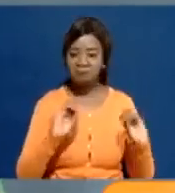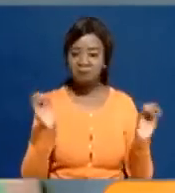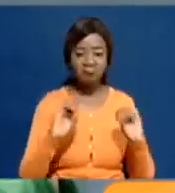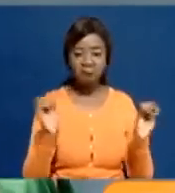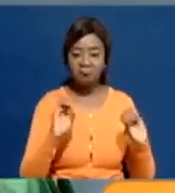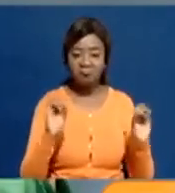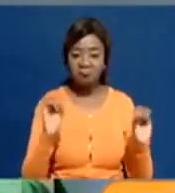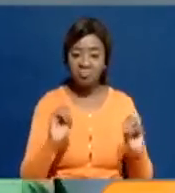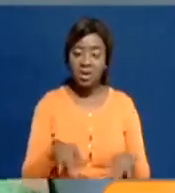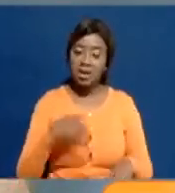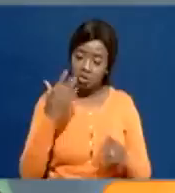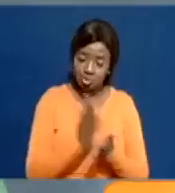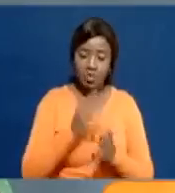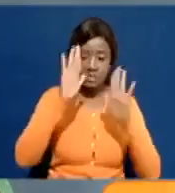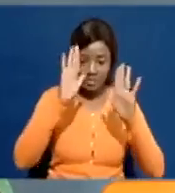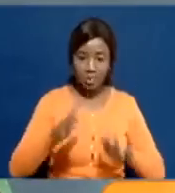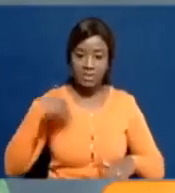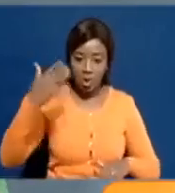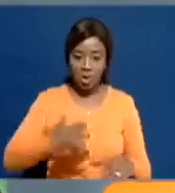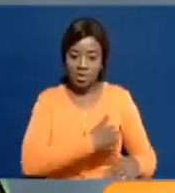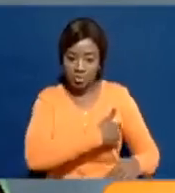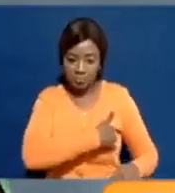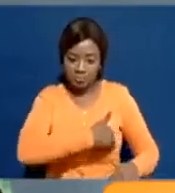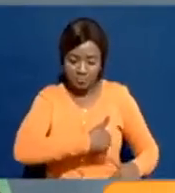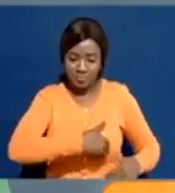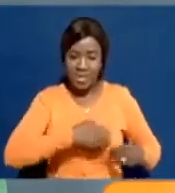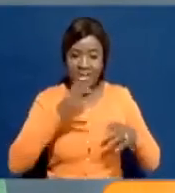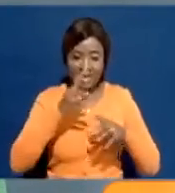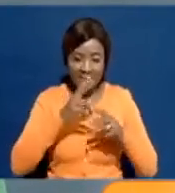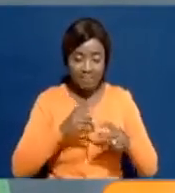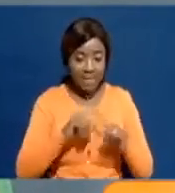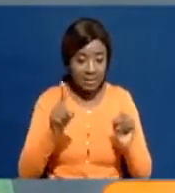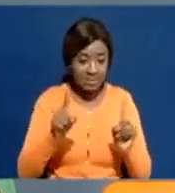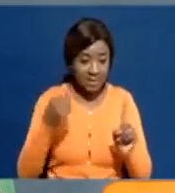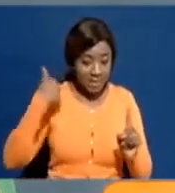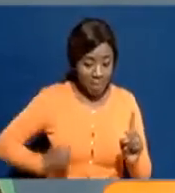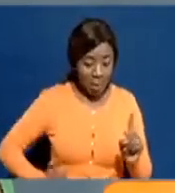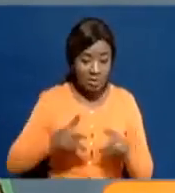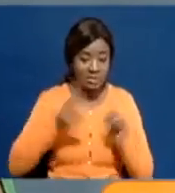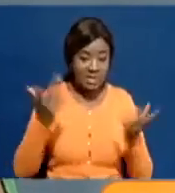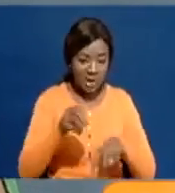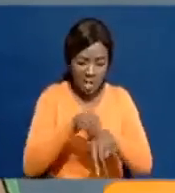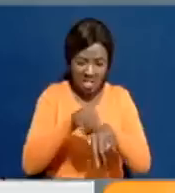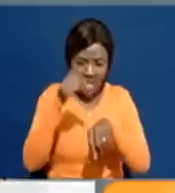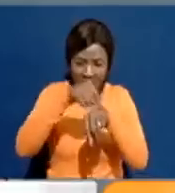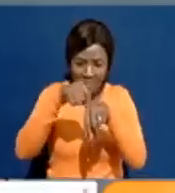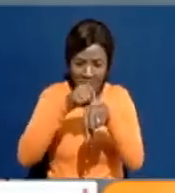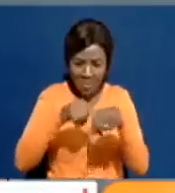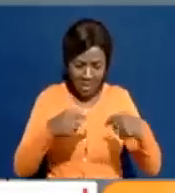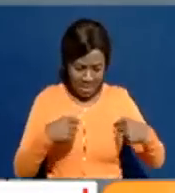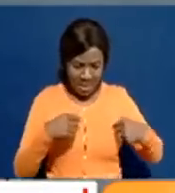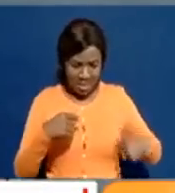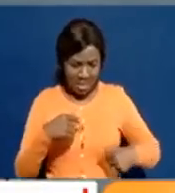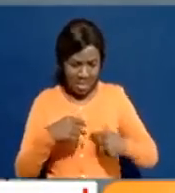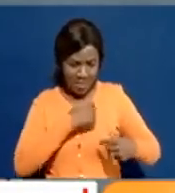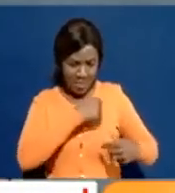important to know because you have to do your breast checks. Right. For me, it started with a rash. It started with something that looked like an infection in the breast, and I was concerned.